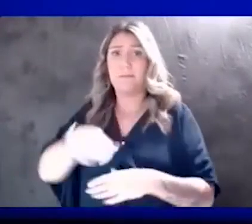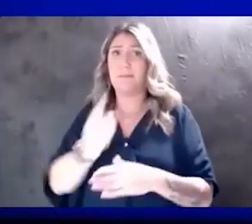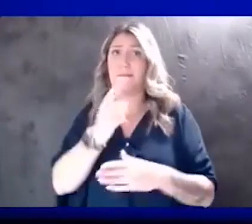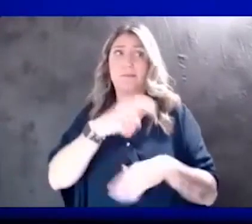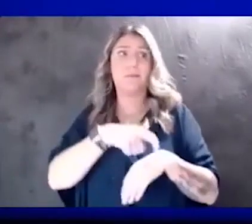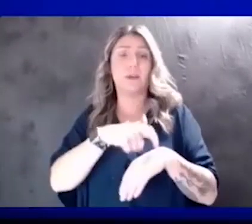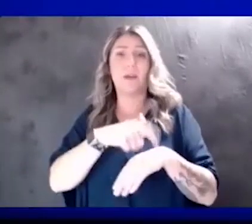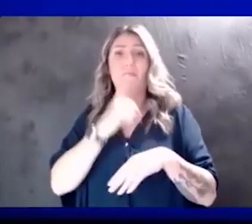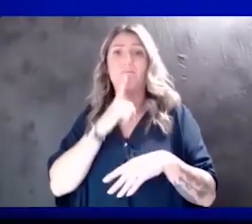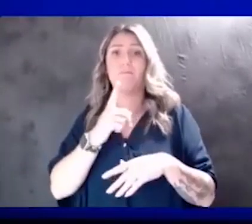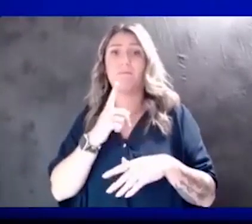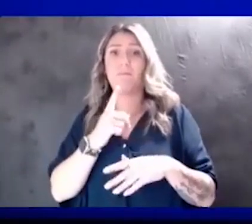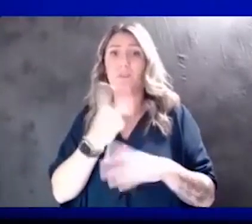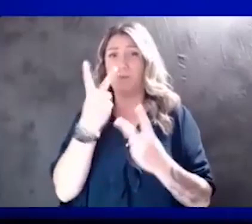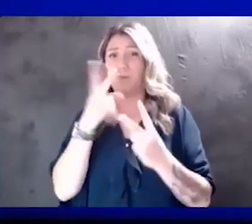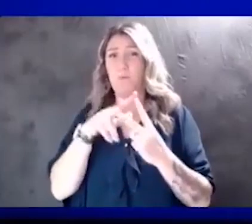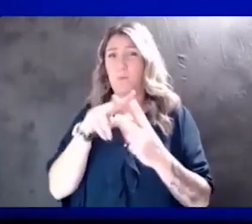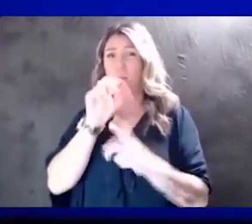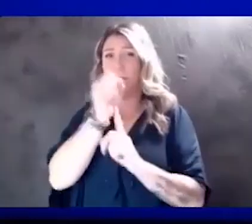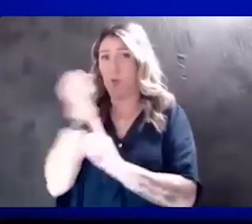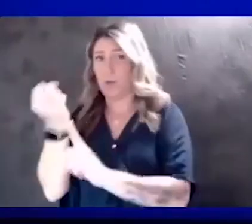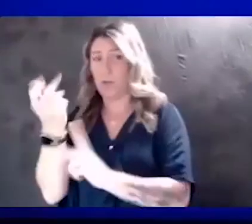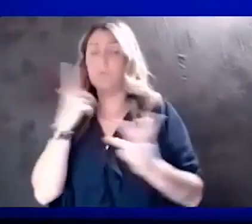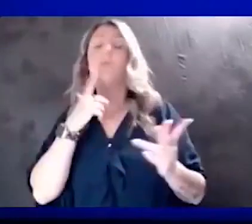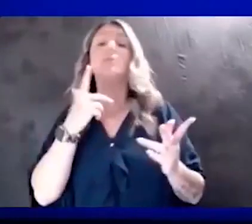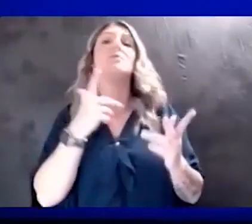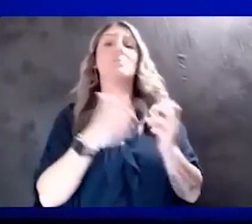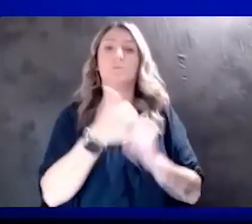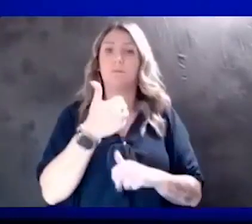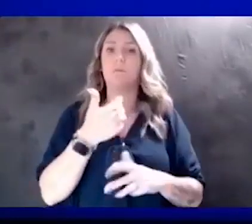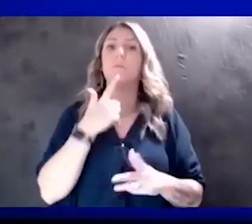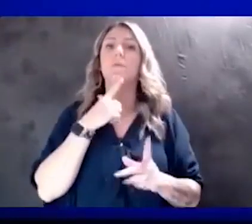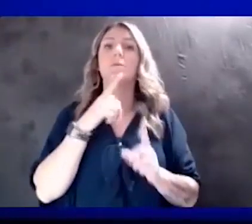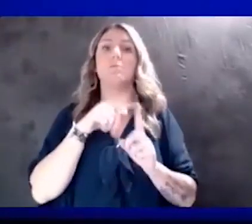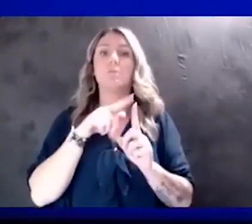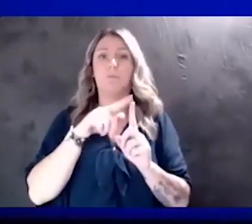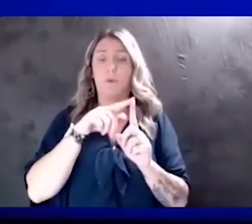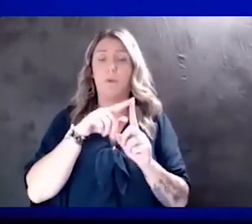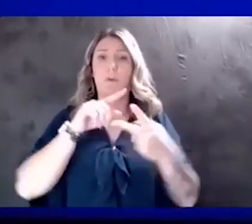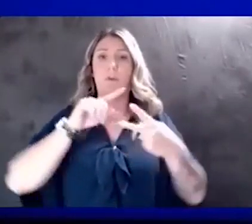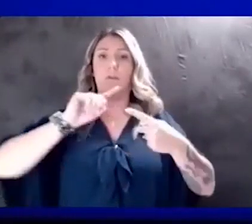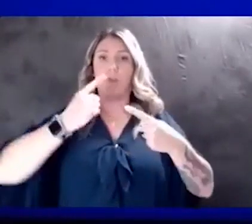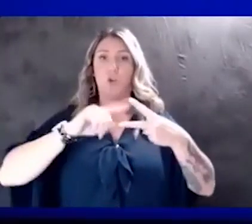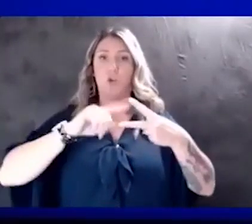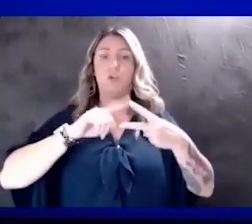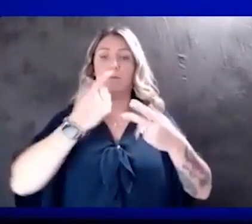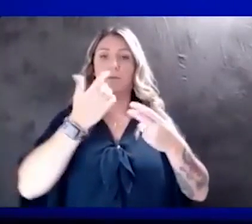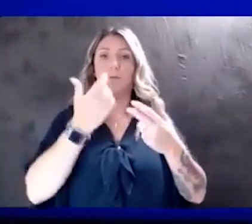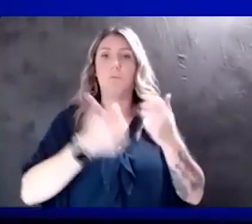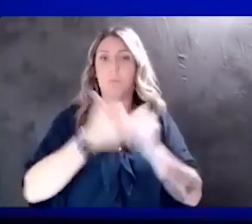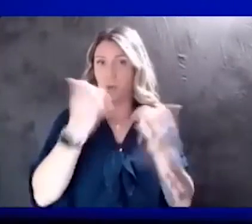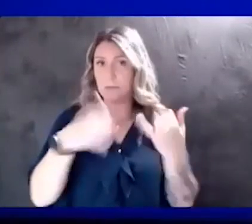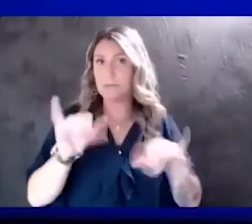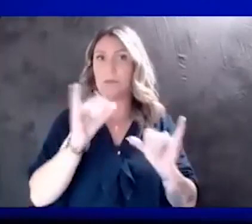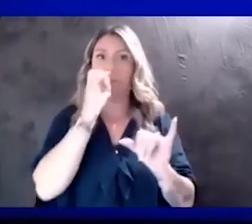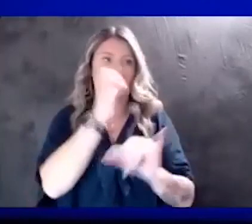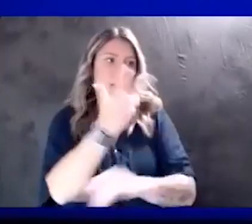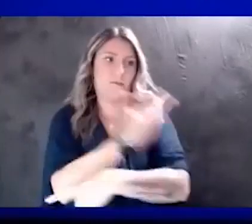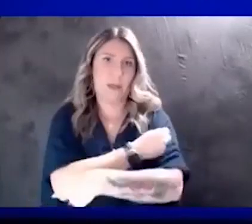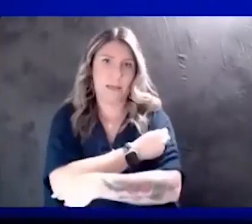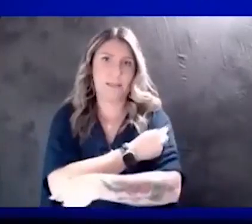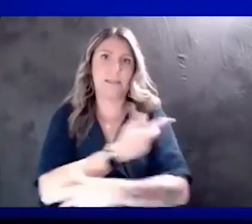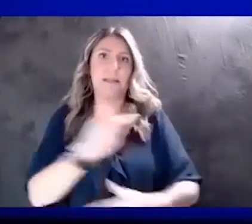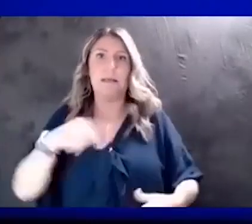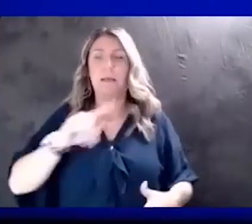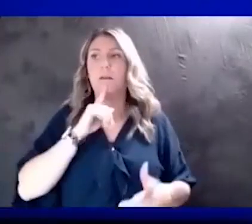two situations happening for the most part. By far the most common is that they're unvaccinated, and some of those are getting